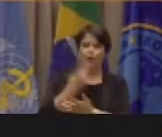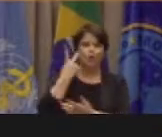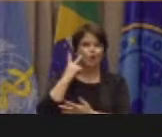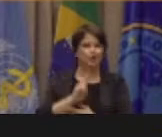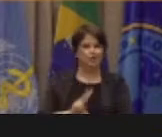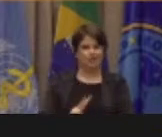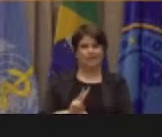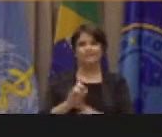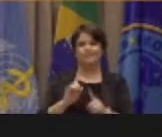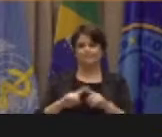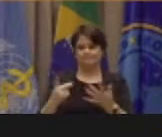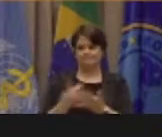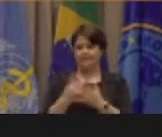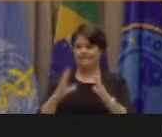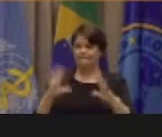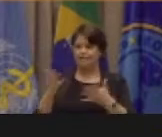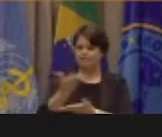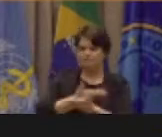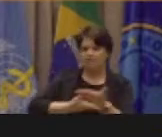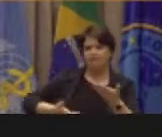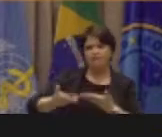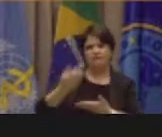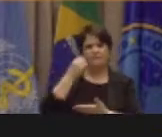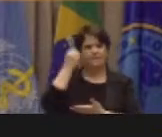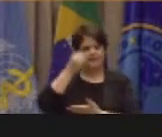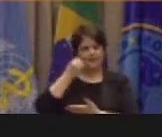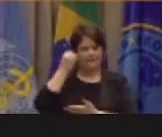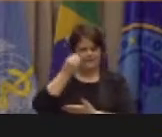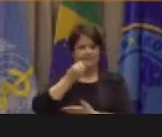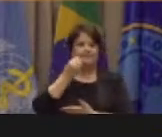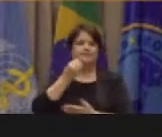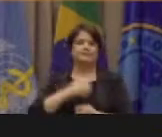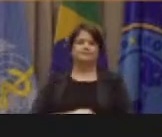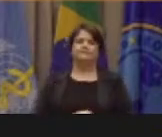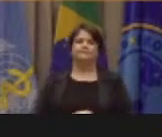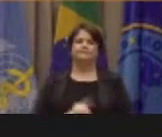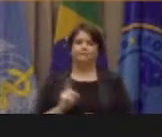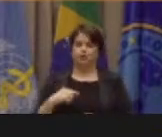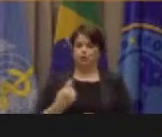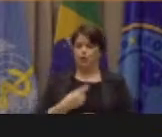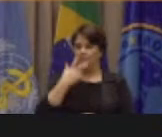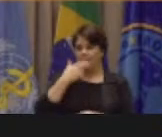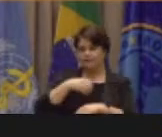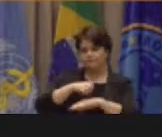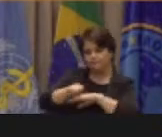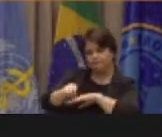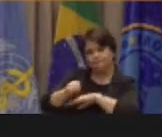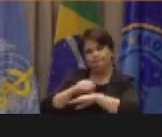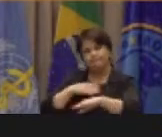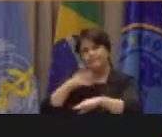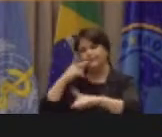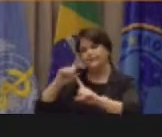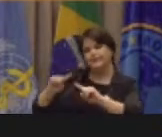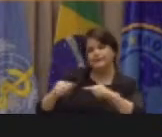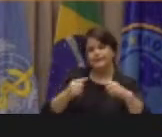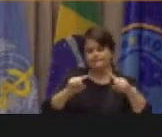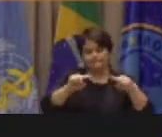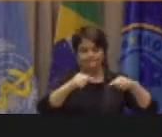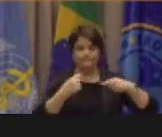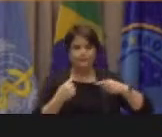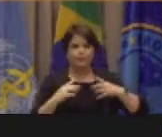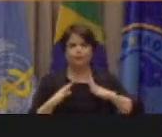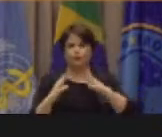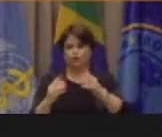these 2 days of event and exchange of experience, all of us sharing